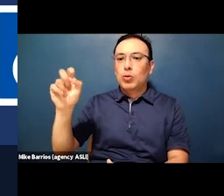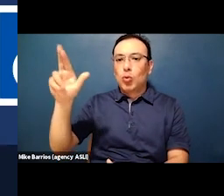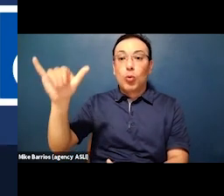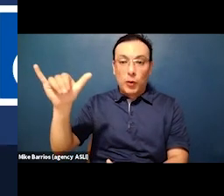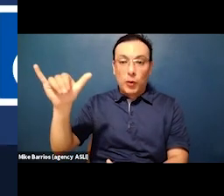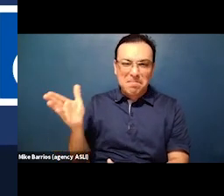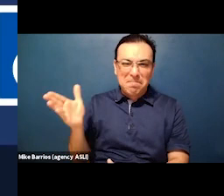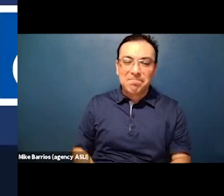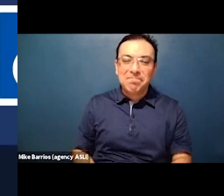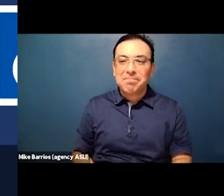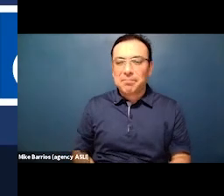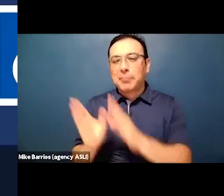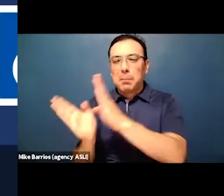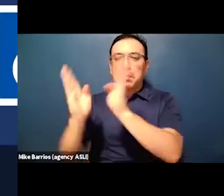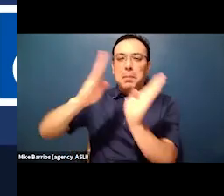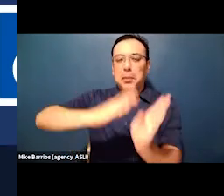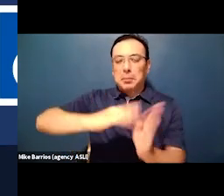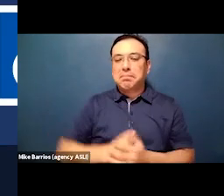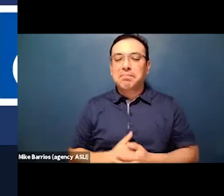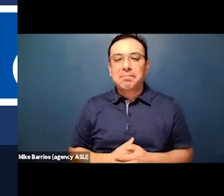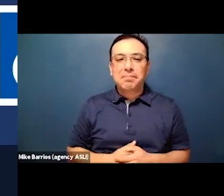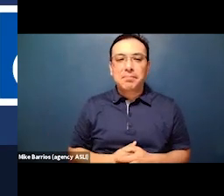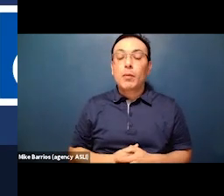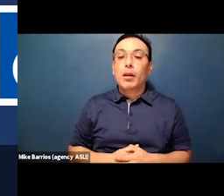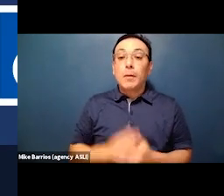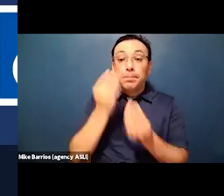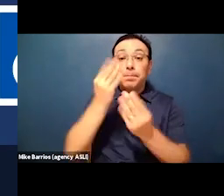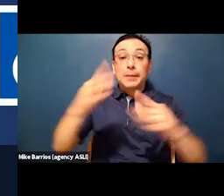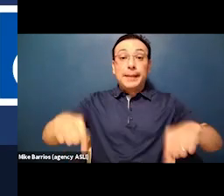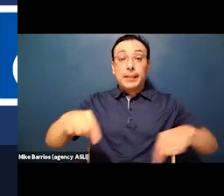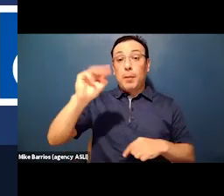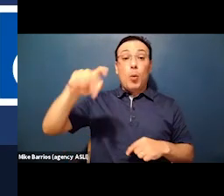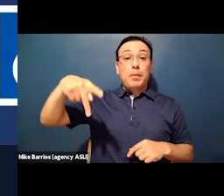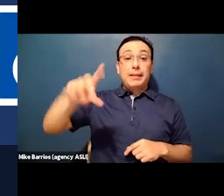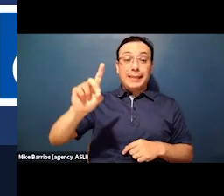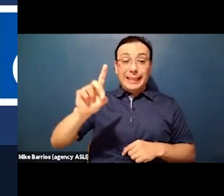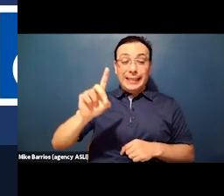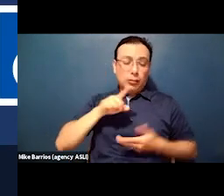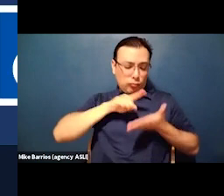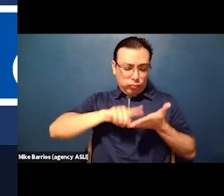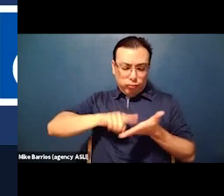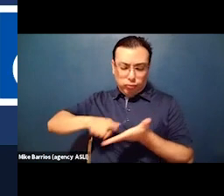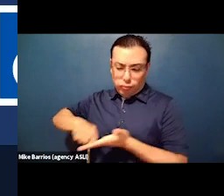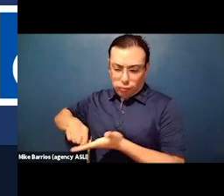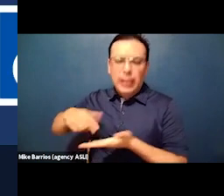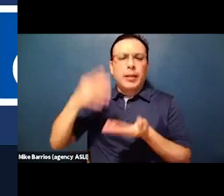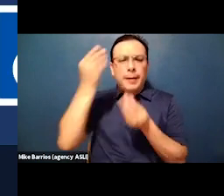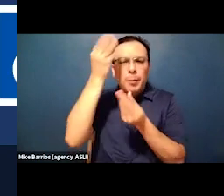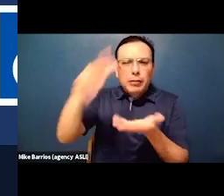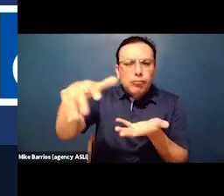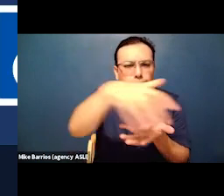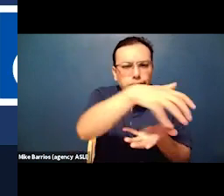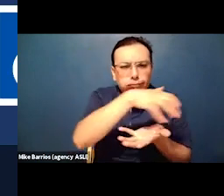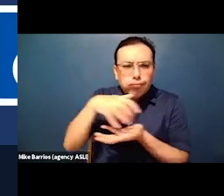So here at the office, we do an annual report called Accessible NYC, which we're actually in the middle of compiling right now.